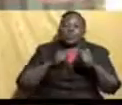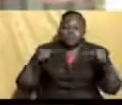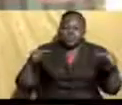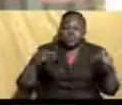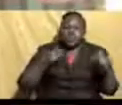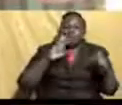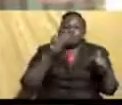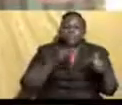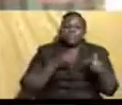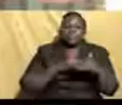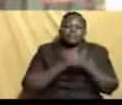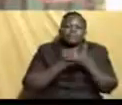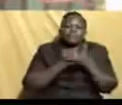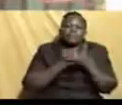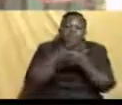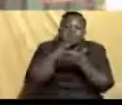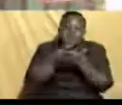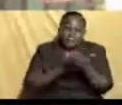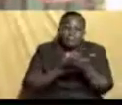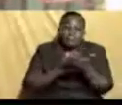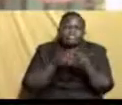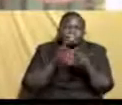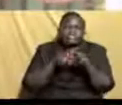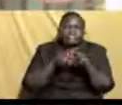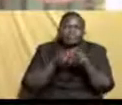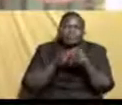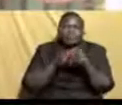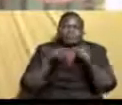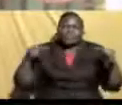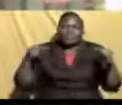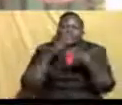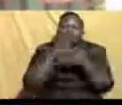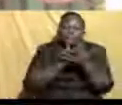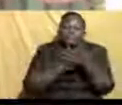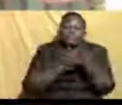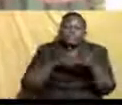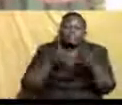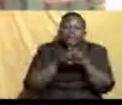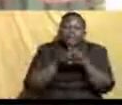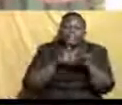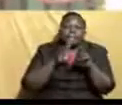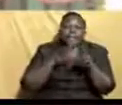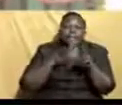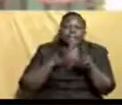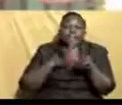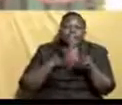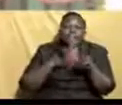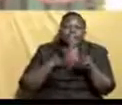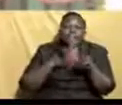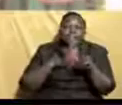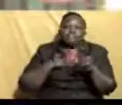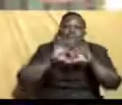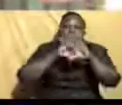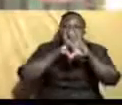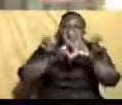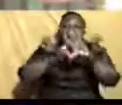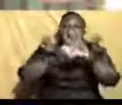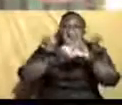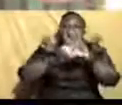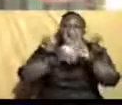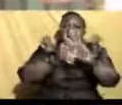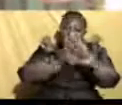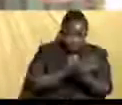support it to an extent and oppose it to an extent, and we will highlight and we'll be able to demonstrate to what extent we support it